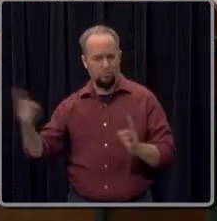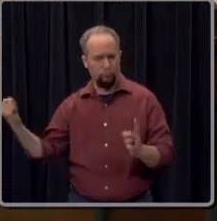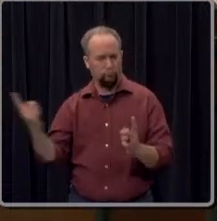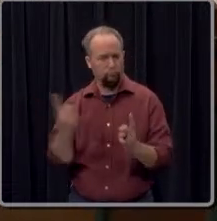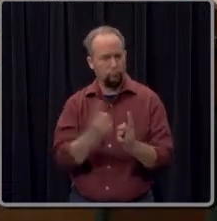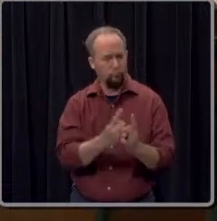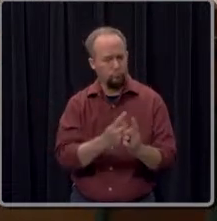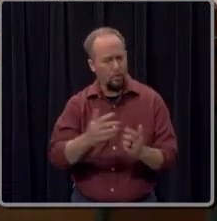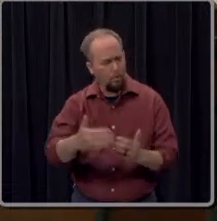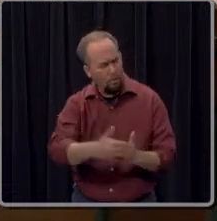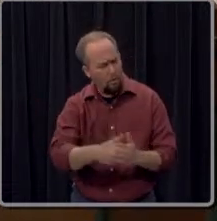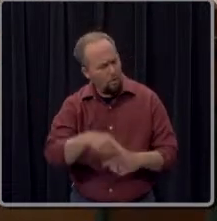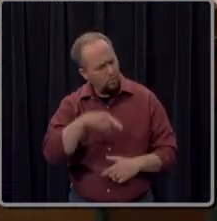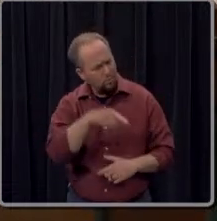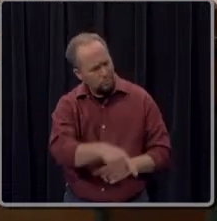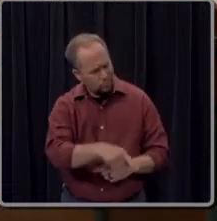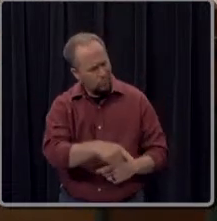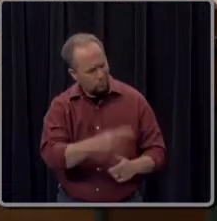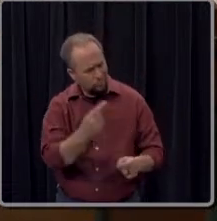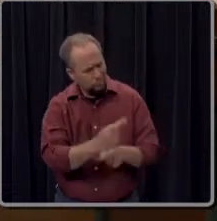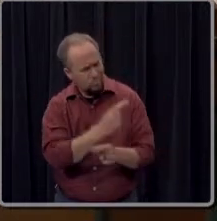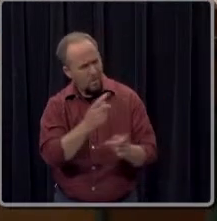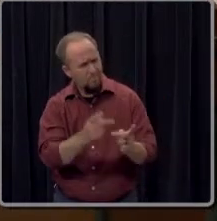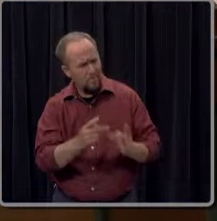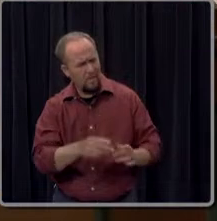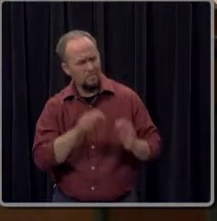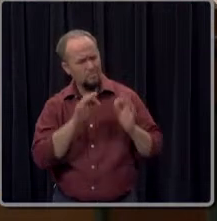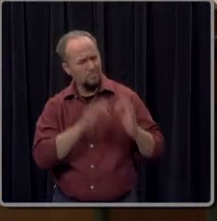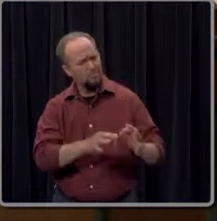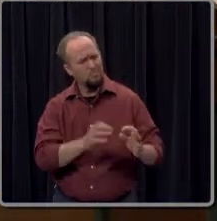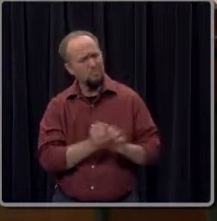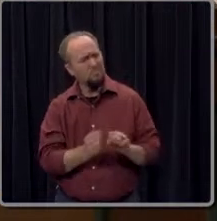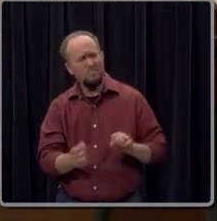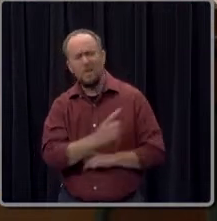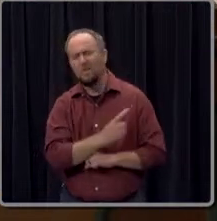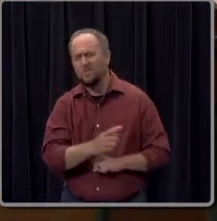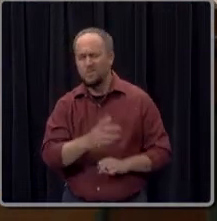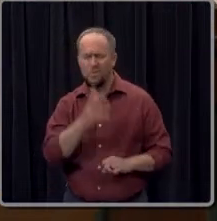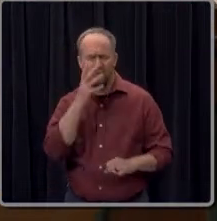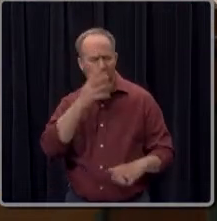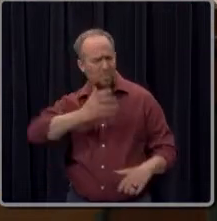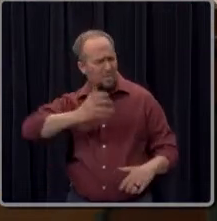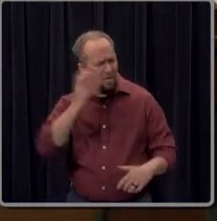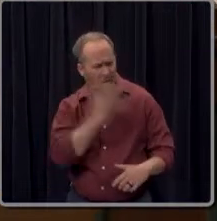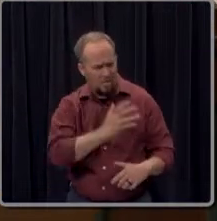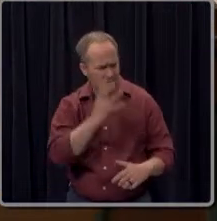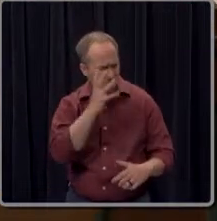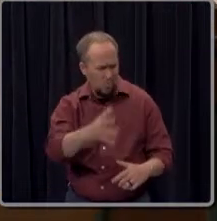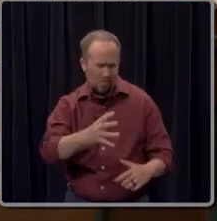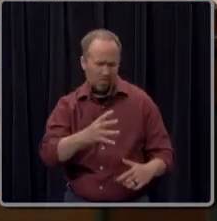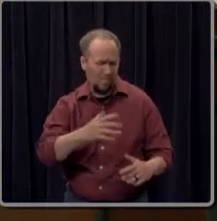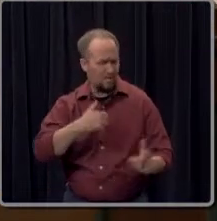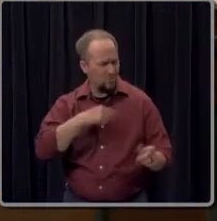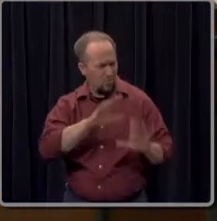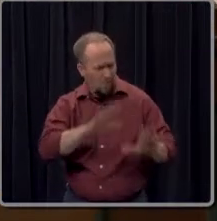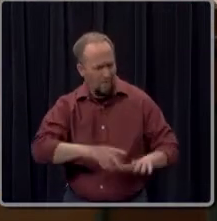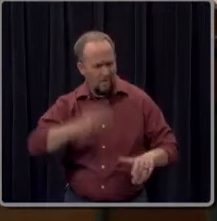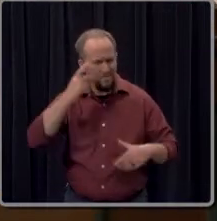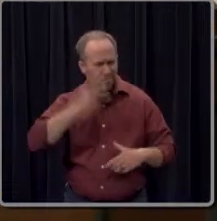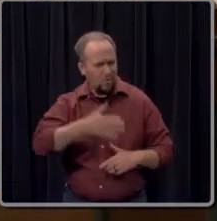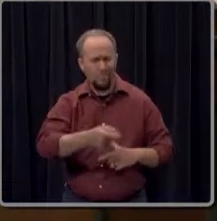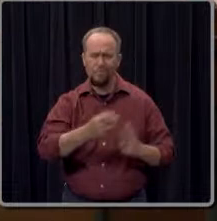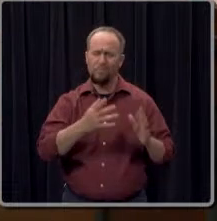and say, "You are where you're supposed to be, and next year you're gonna kill it, and you were wonderful. I saw you." There were